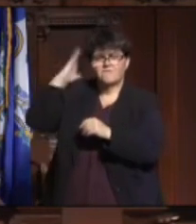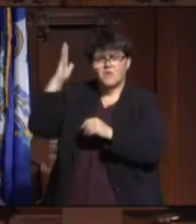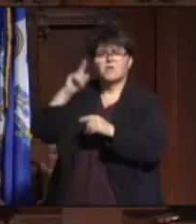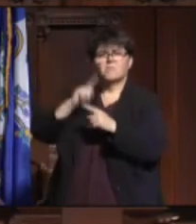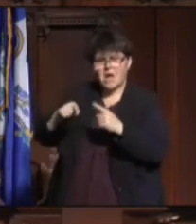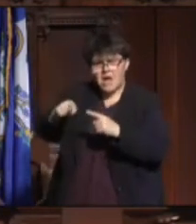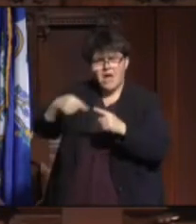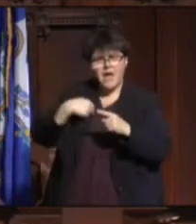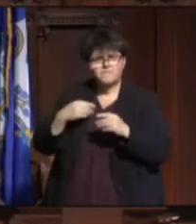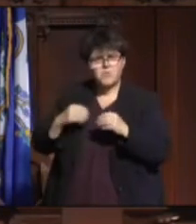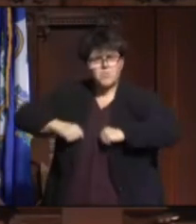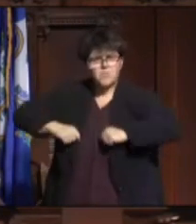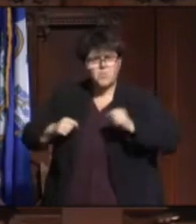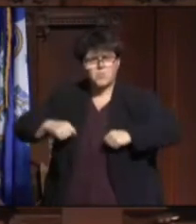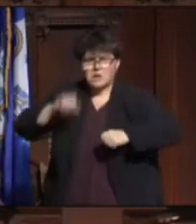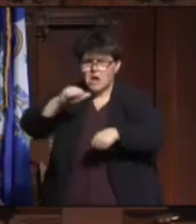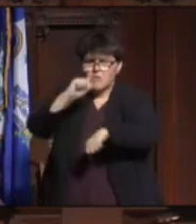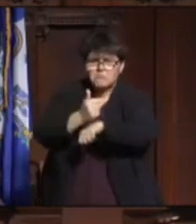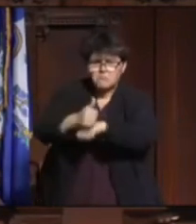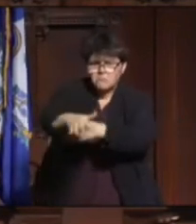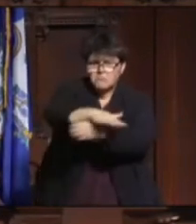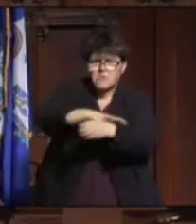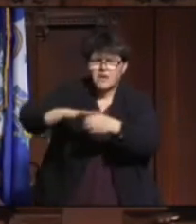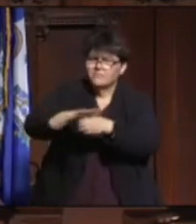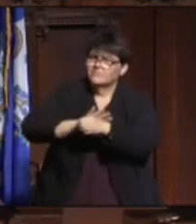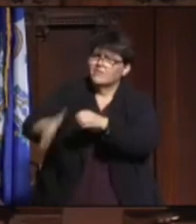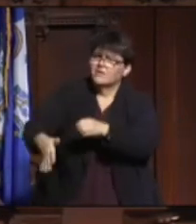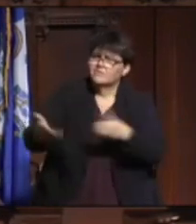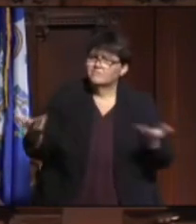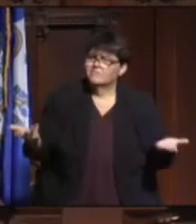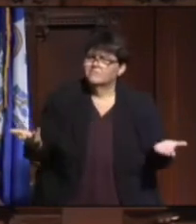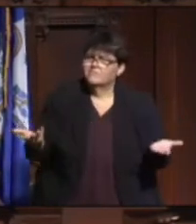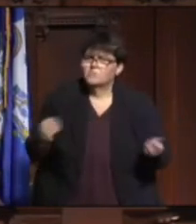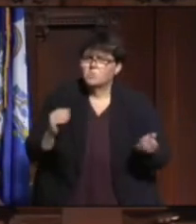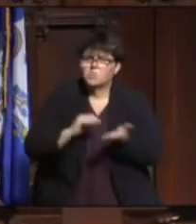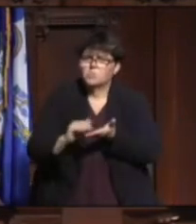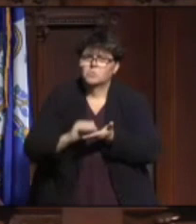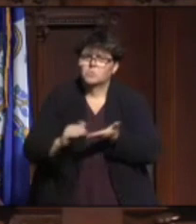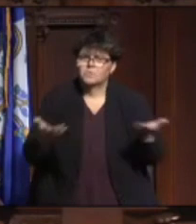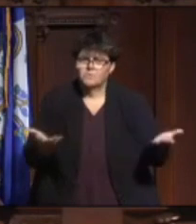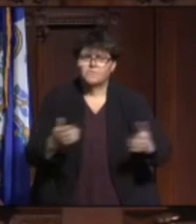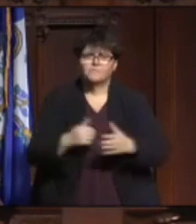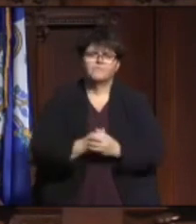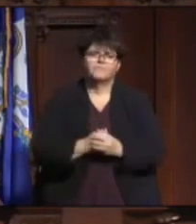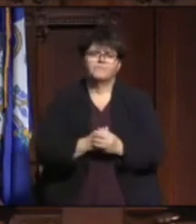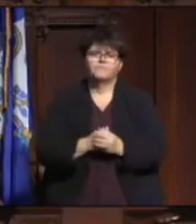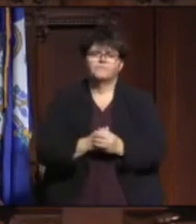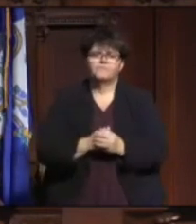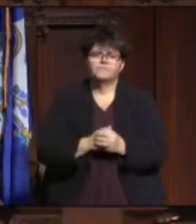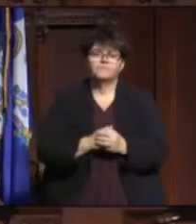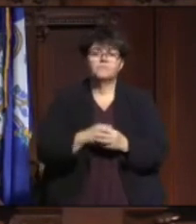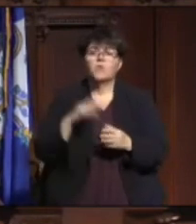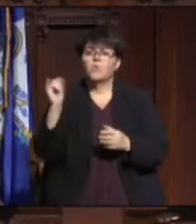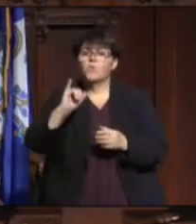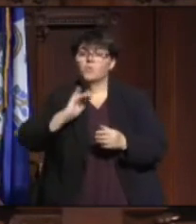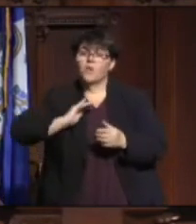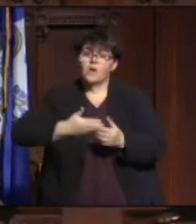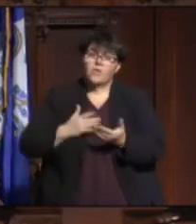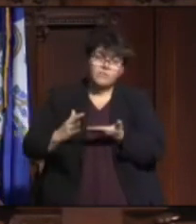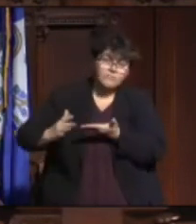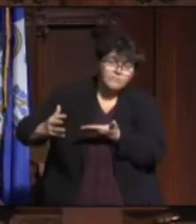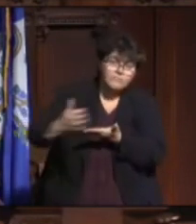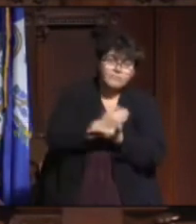Also, the income and wealth disparity in our country has gotten much worse over the